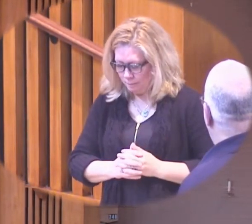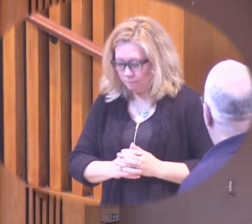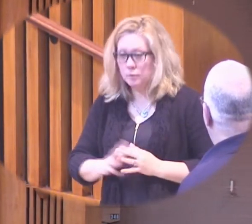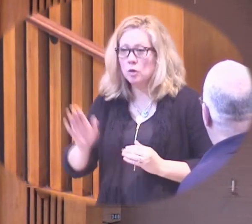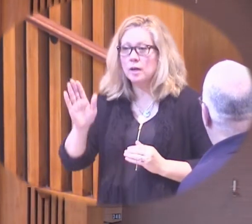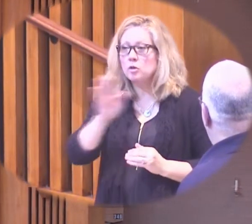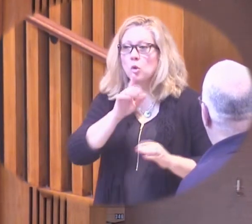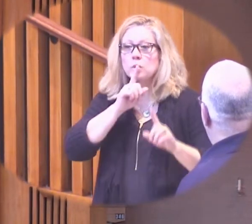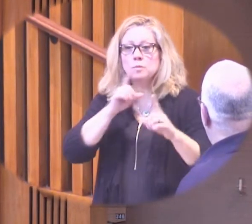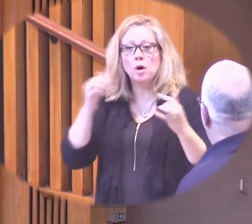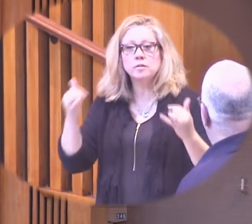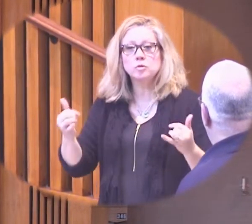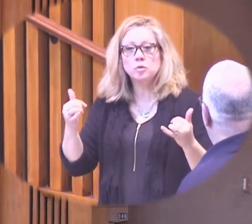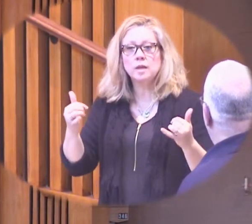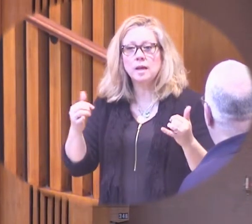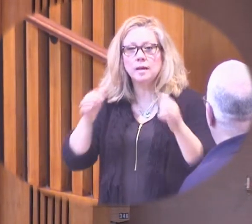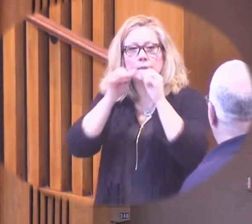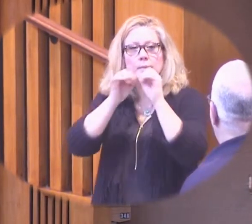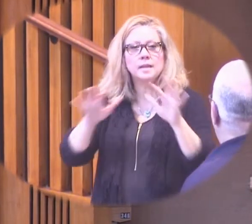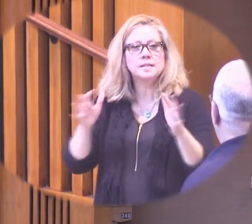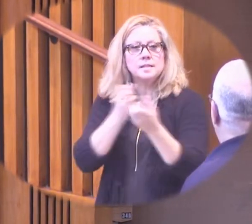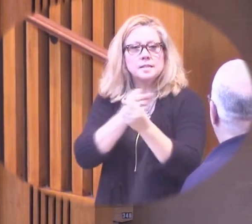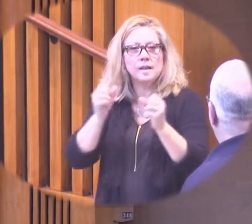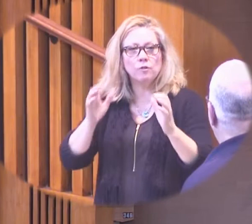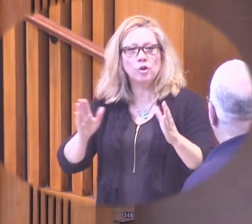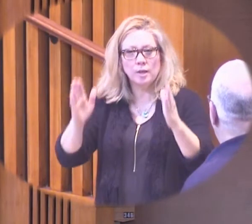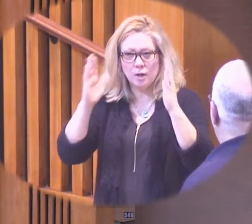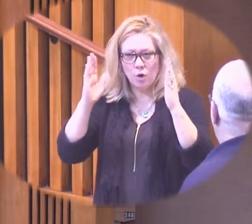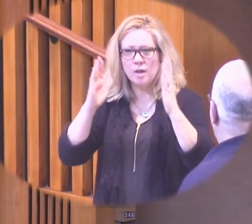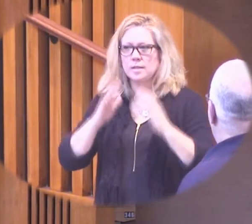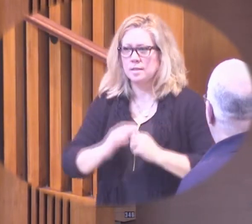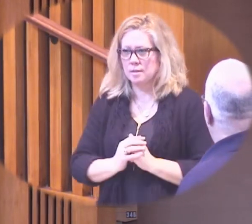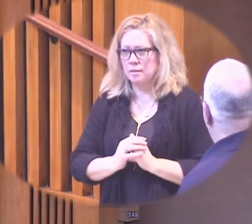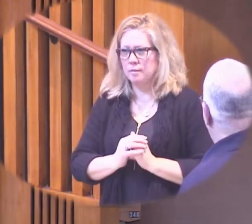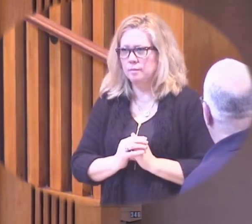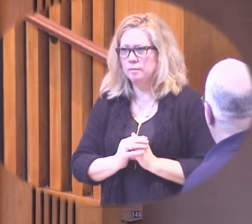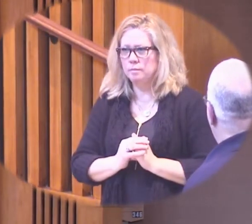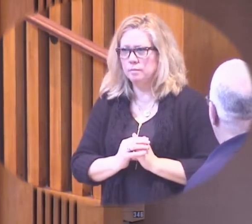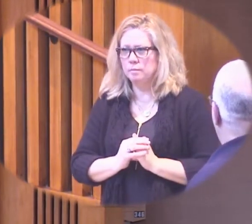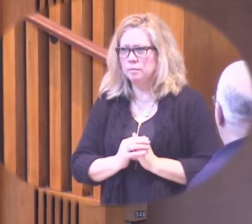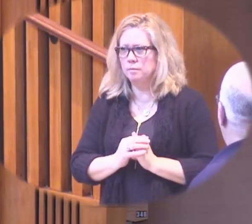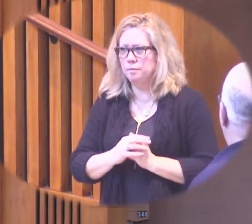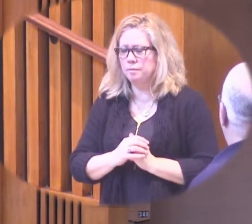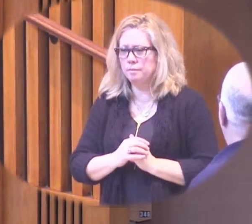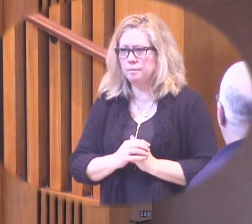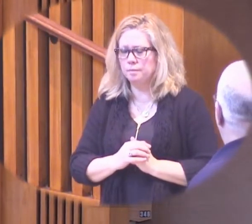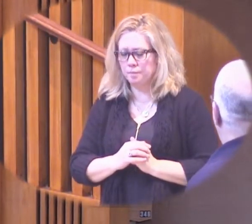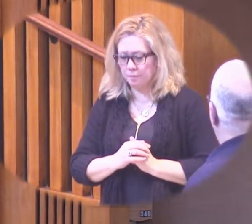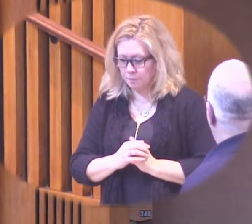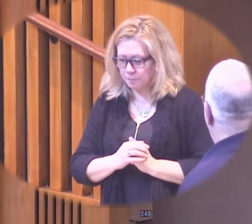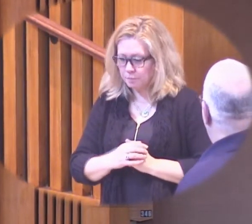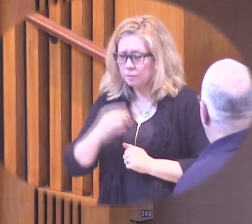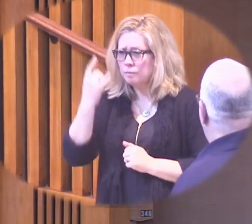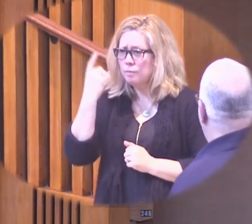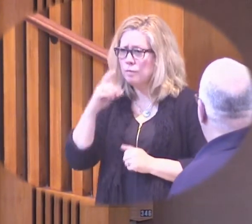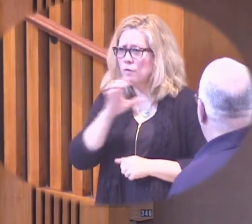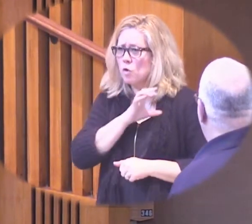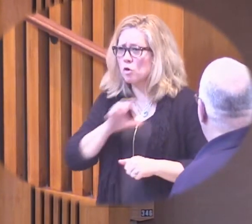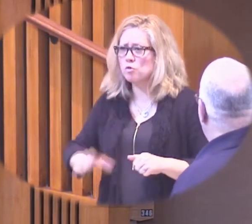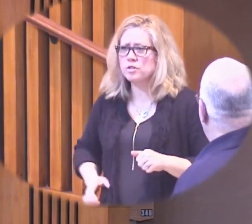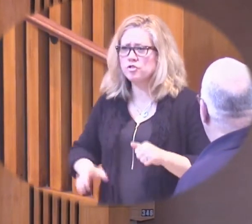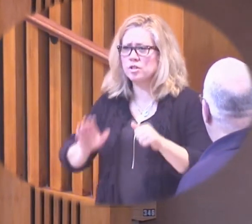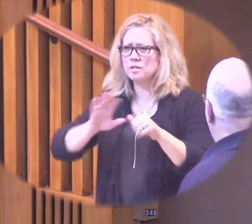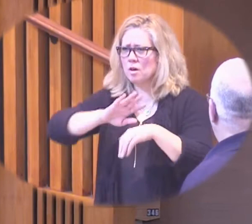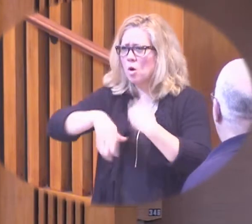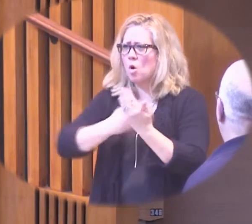Our response will be, "Blessed Savior, hear us." For Christians throughout the world,